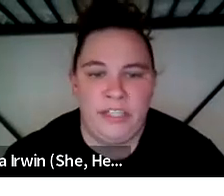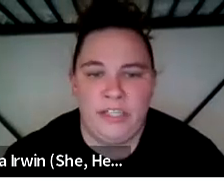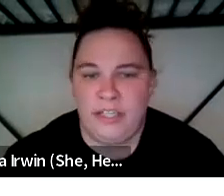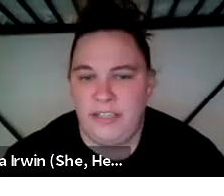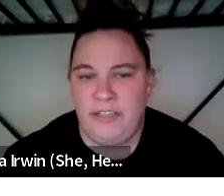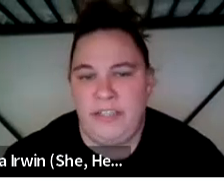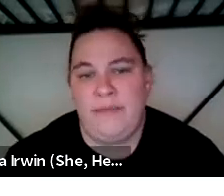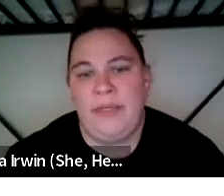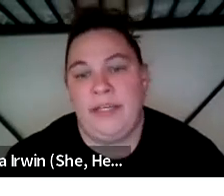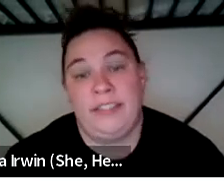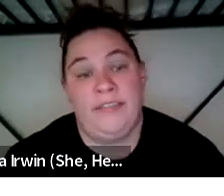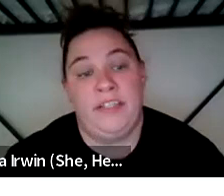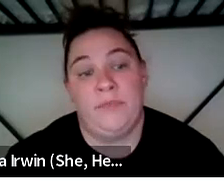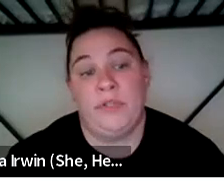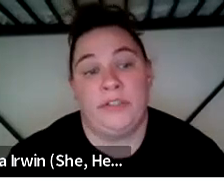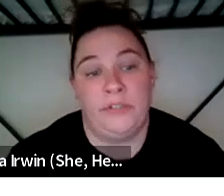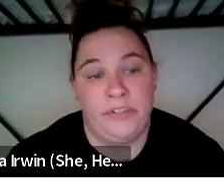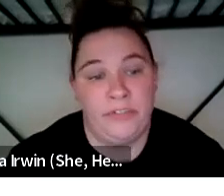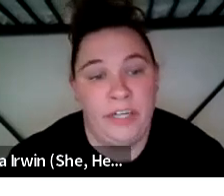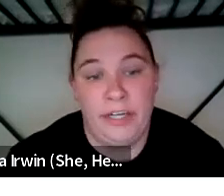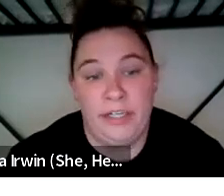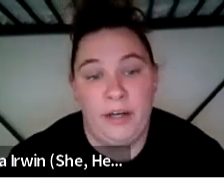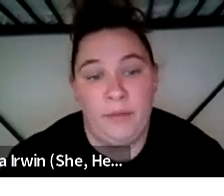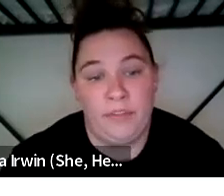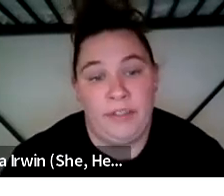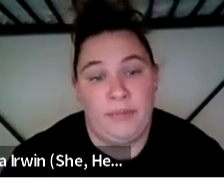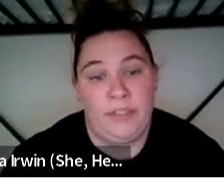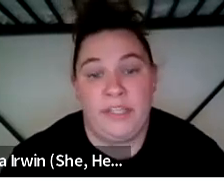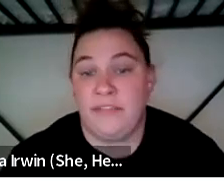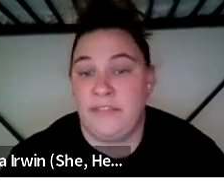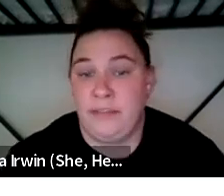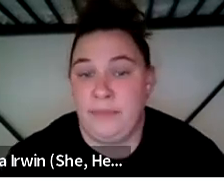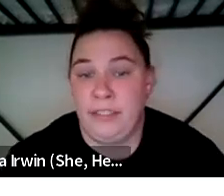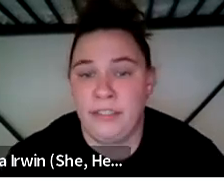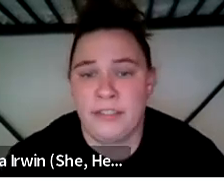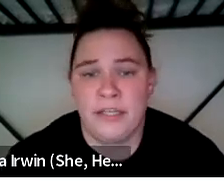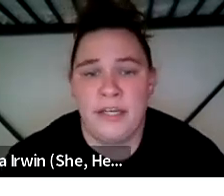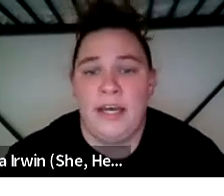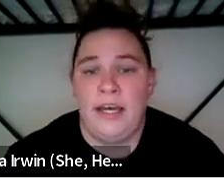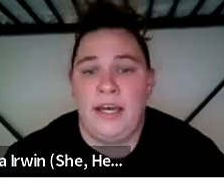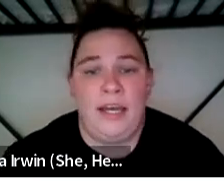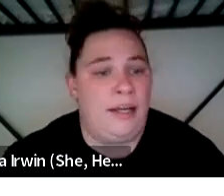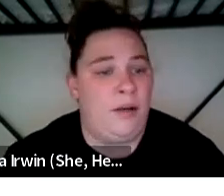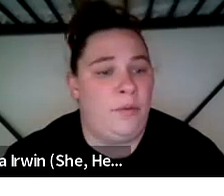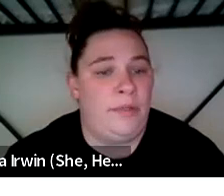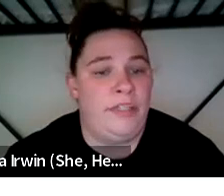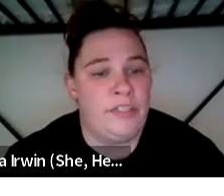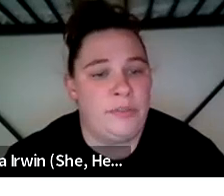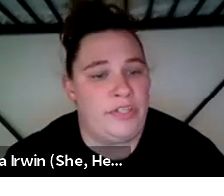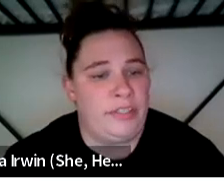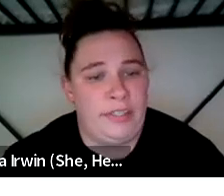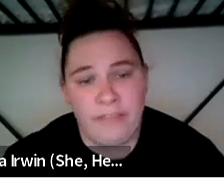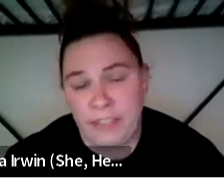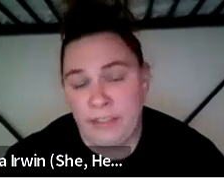more opportunities to engage in activities that make activities more inclusive. It can help develop a sense of independence and